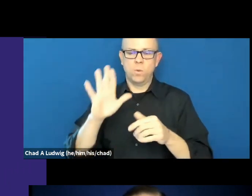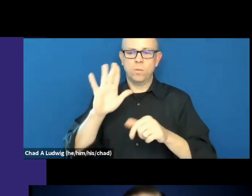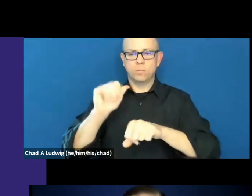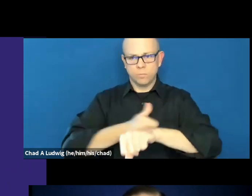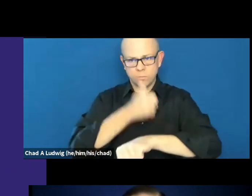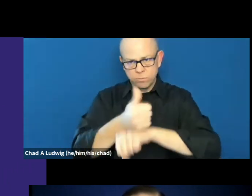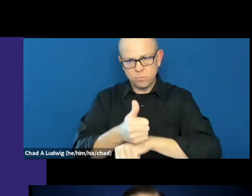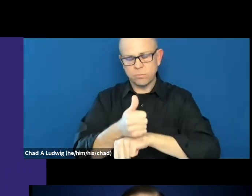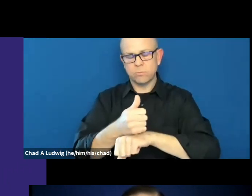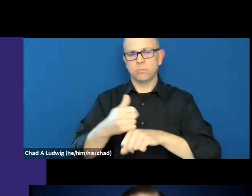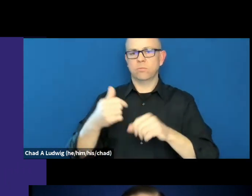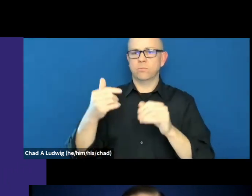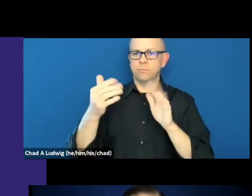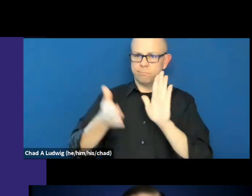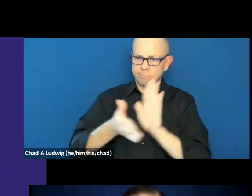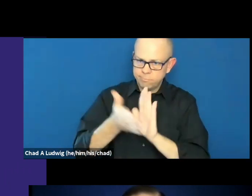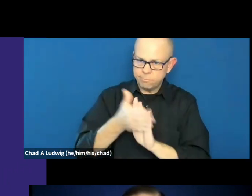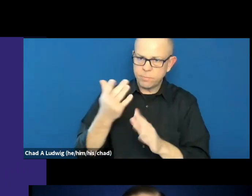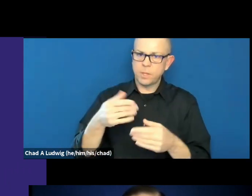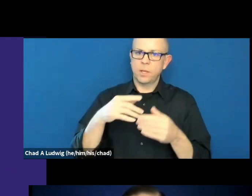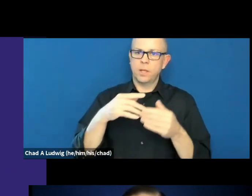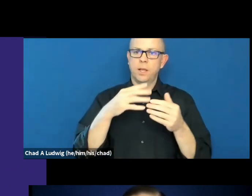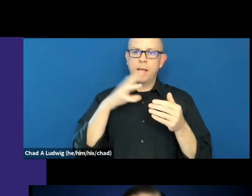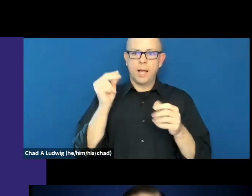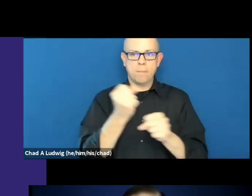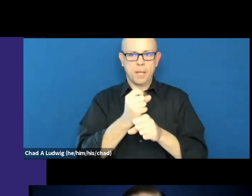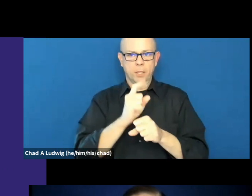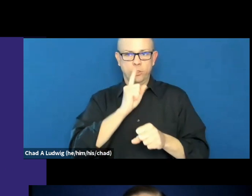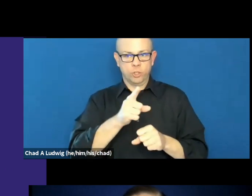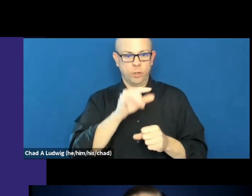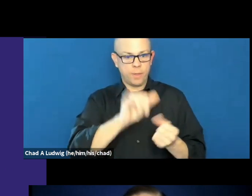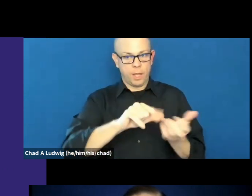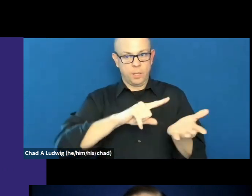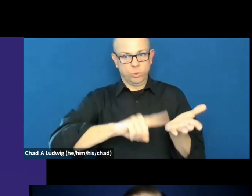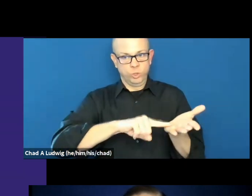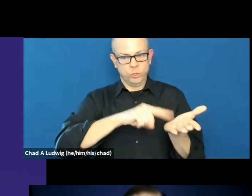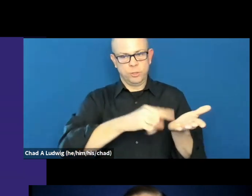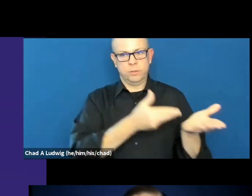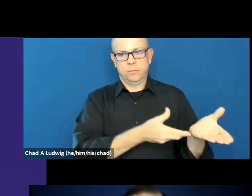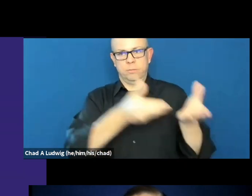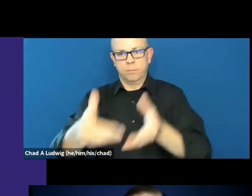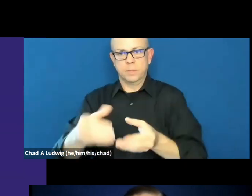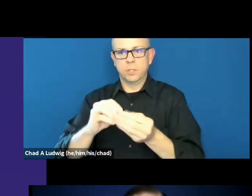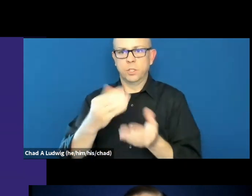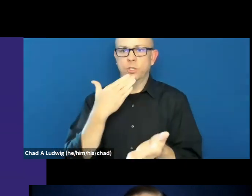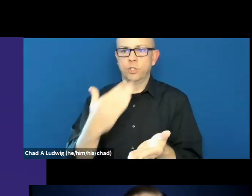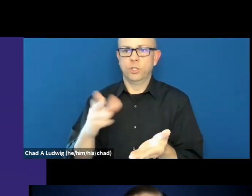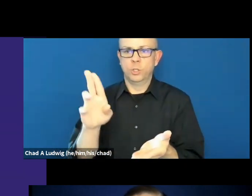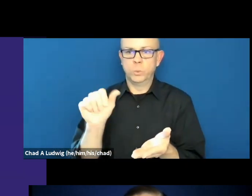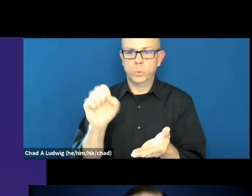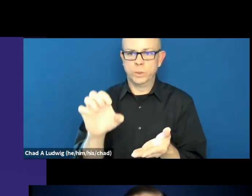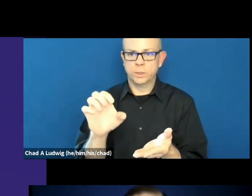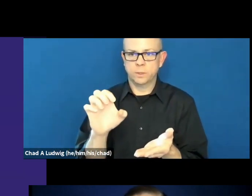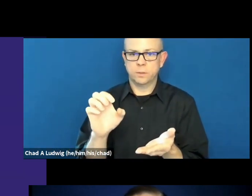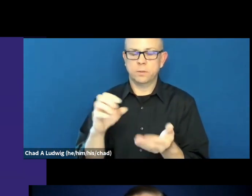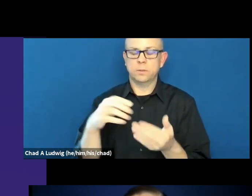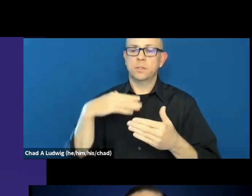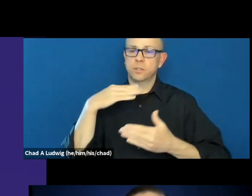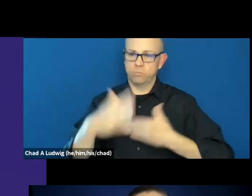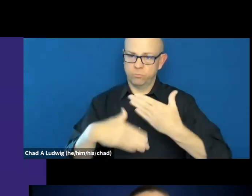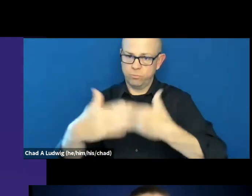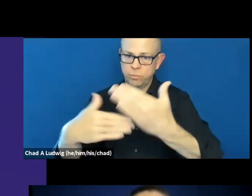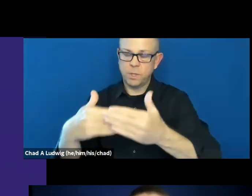organization, we wanted to go ahead and set up an organization to address these